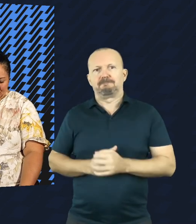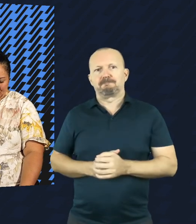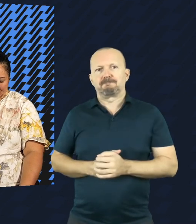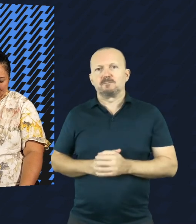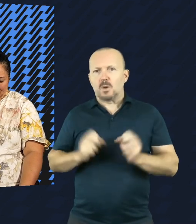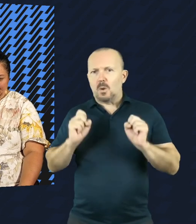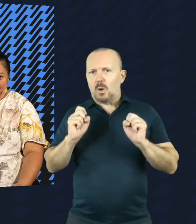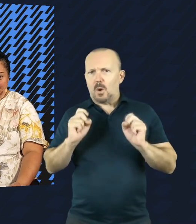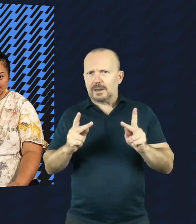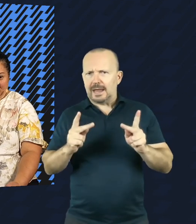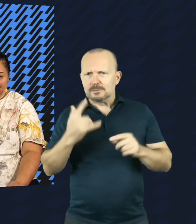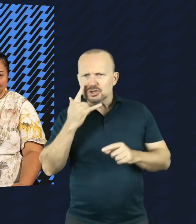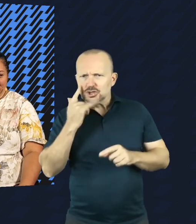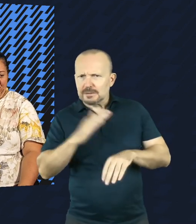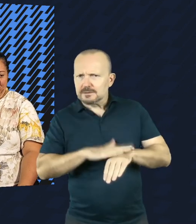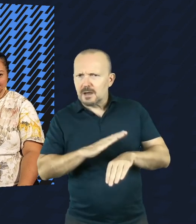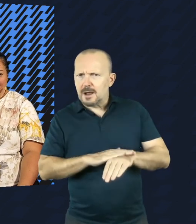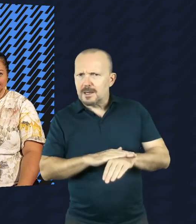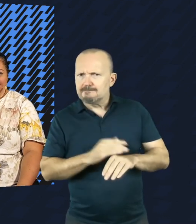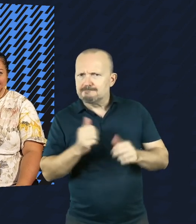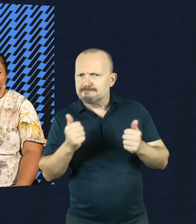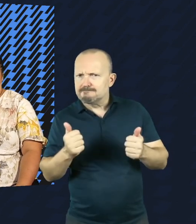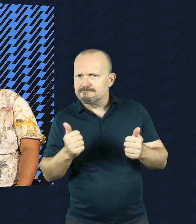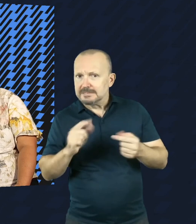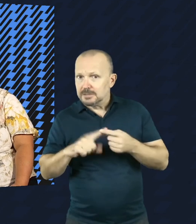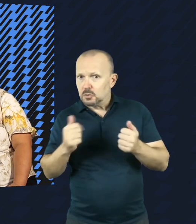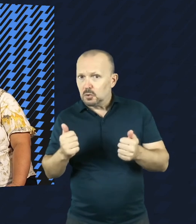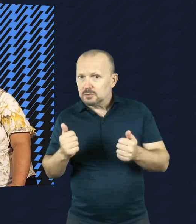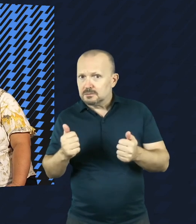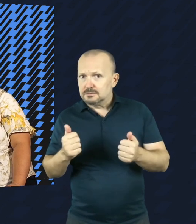check. Are we still good?